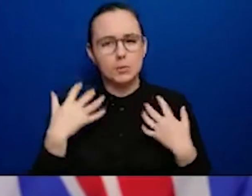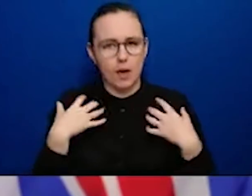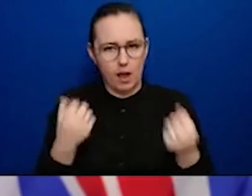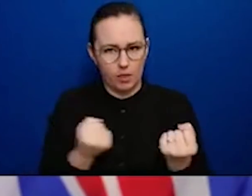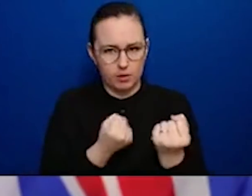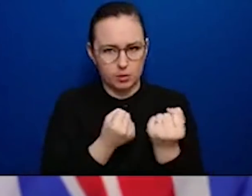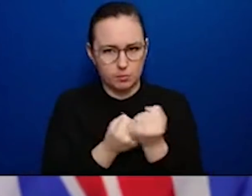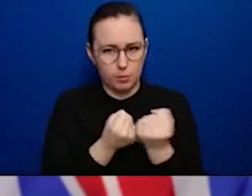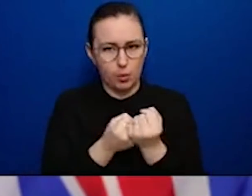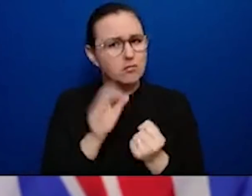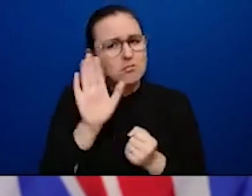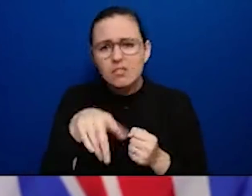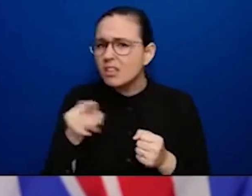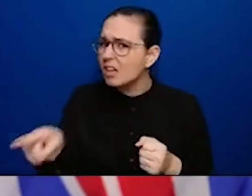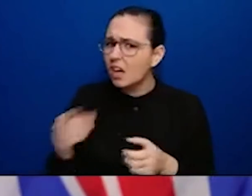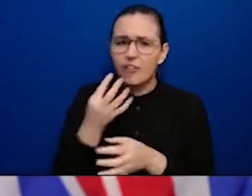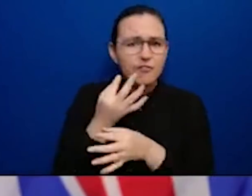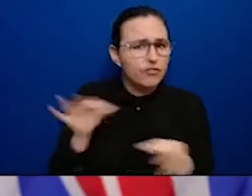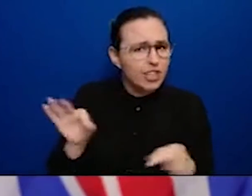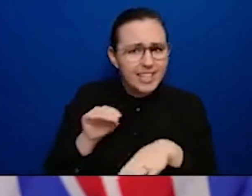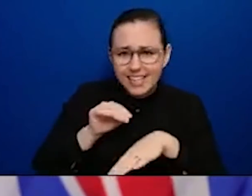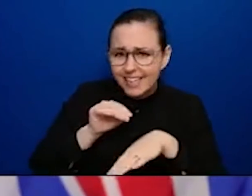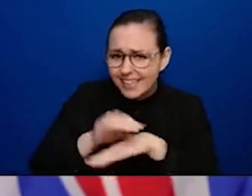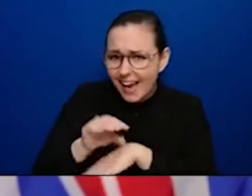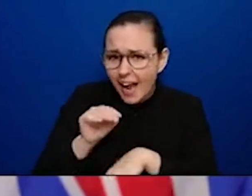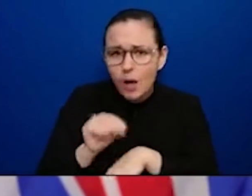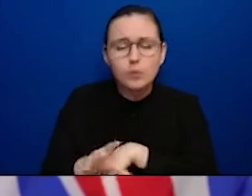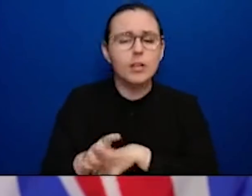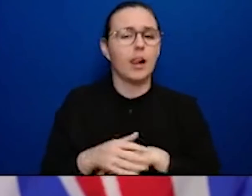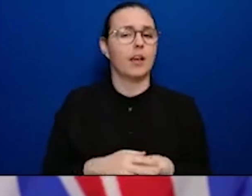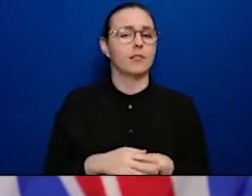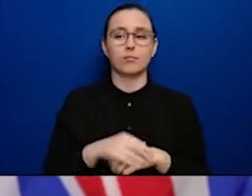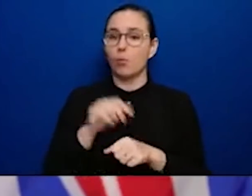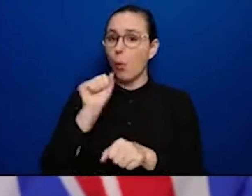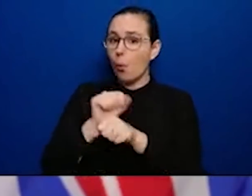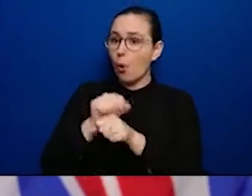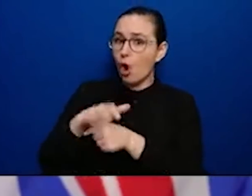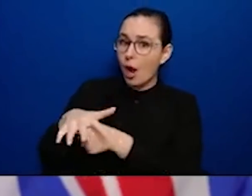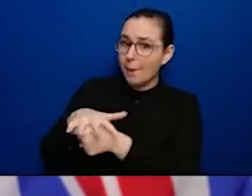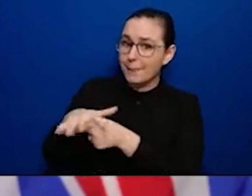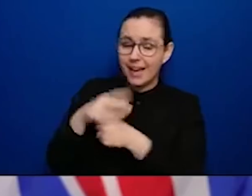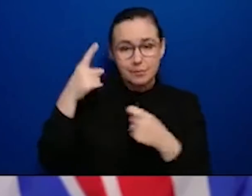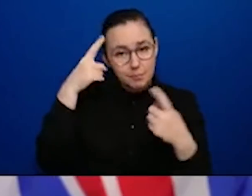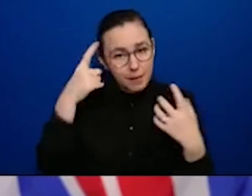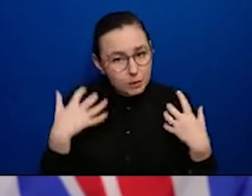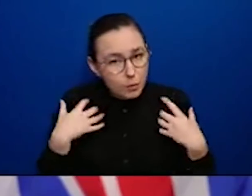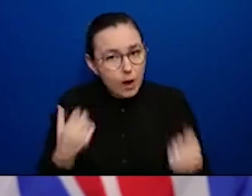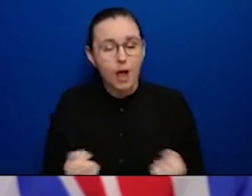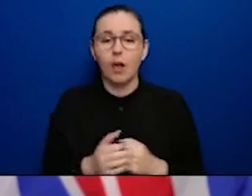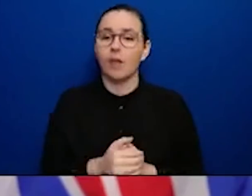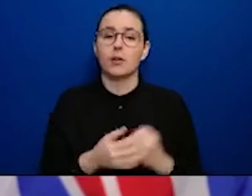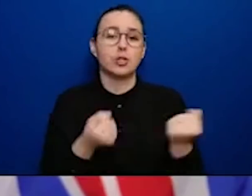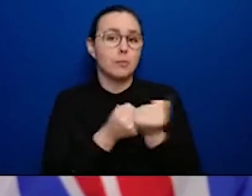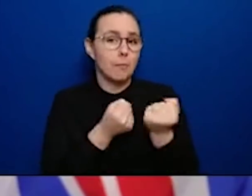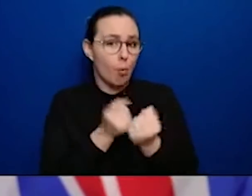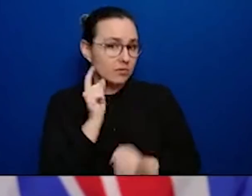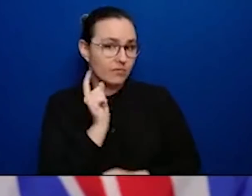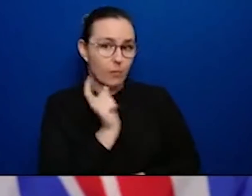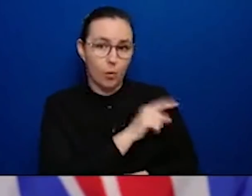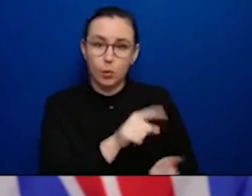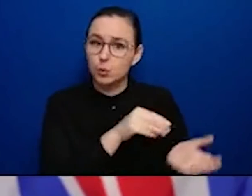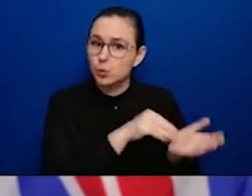includes free and low-cost counselling, workplace mental health supports, and supports for young people, students, seniors, and Indigenous